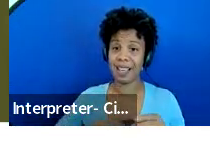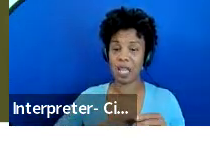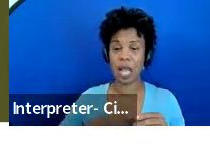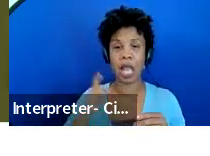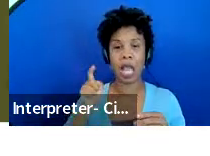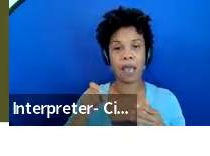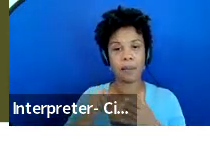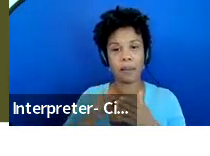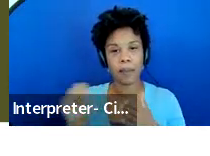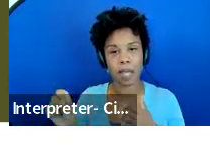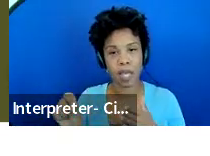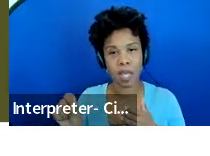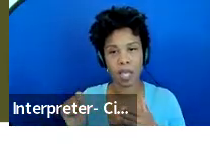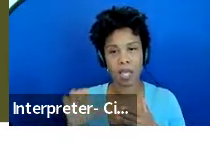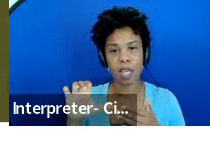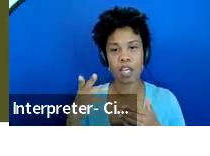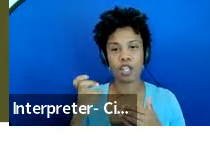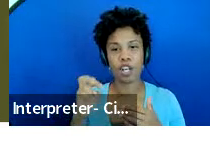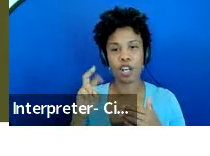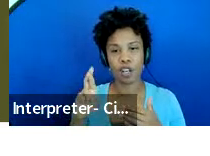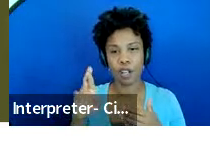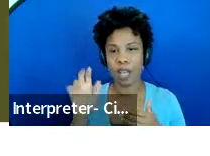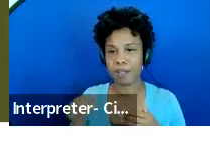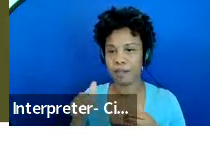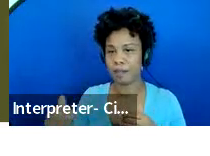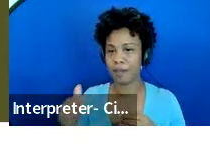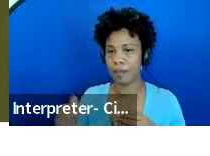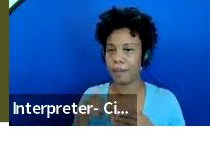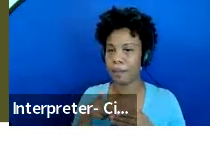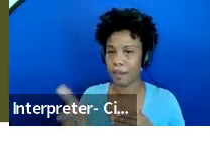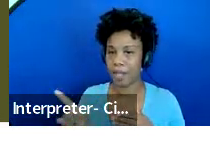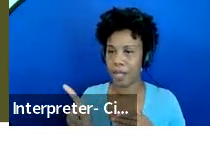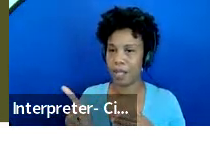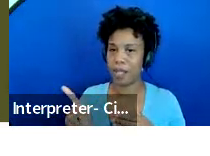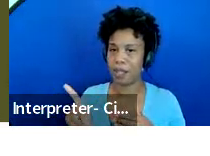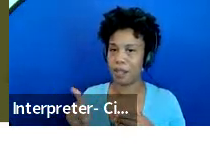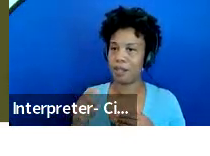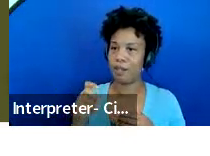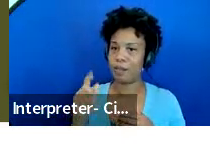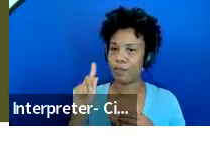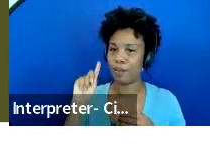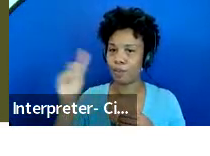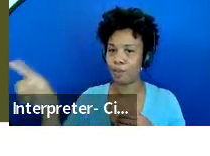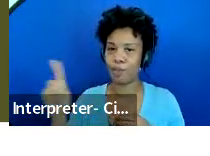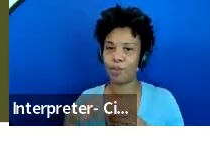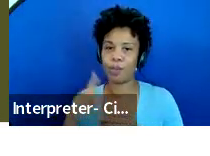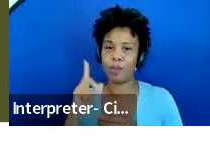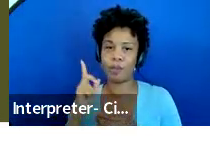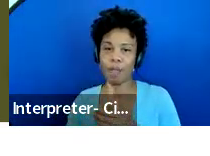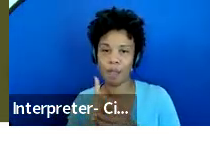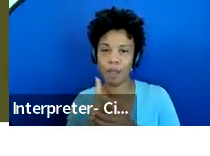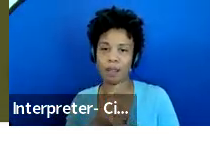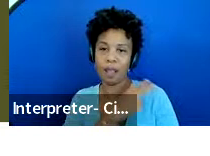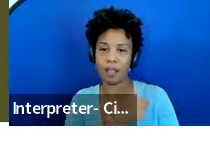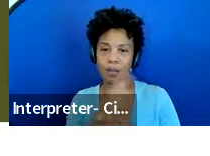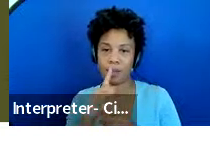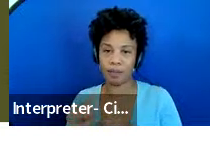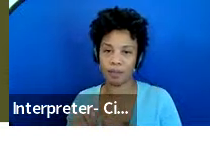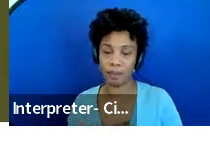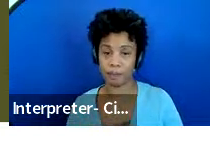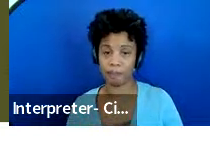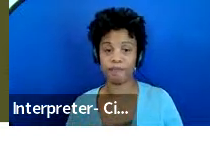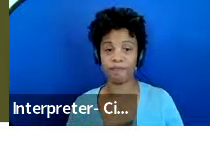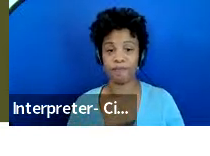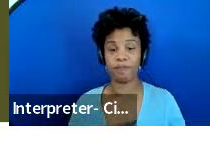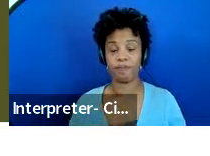transportation to be able to access healthcare services. I spoke about attitudes as a social factor on its own, but it emerges